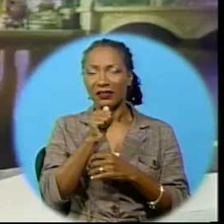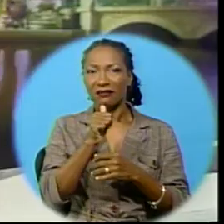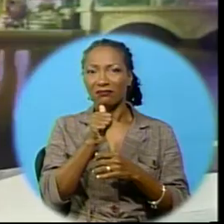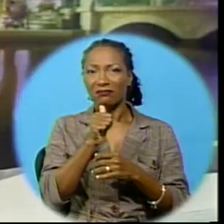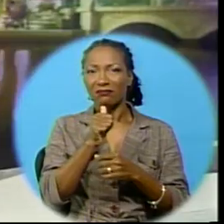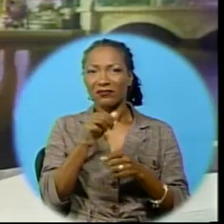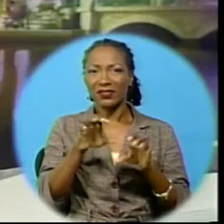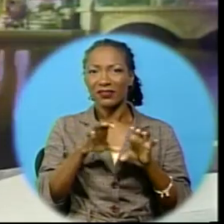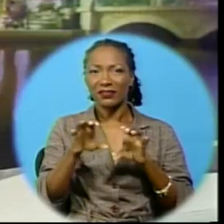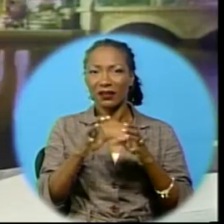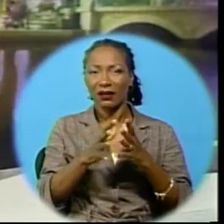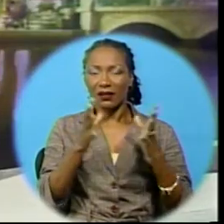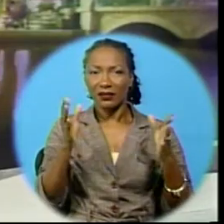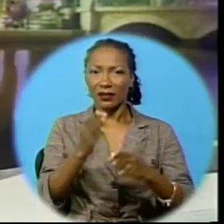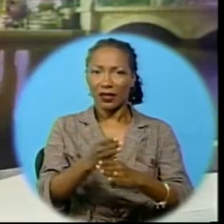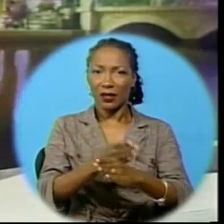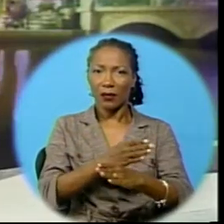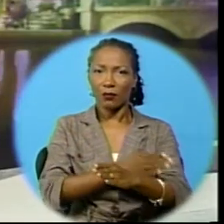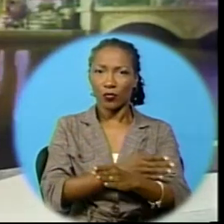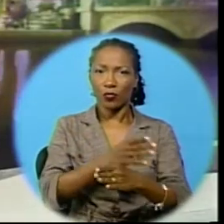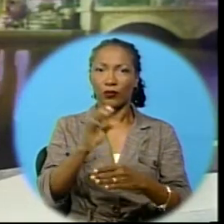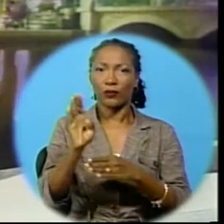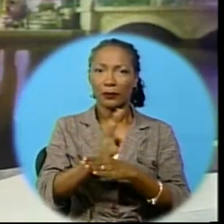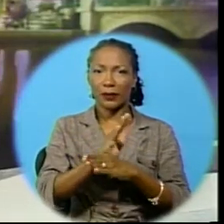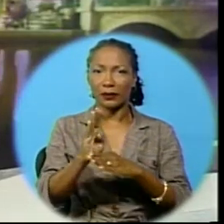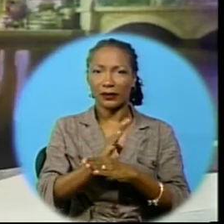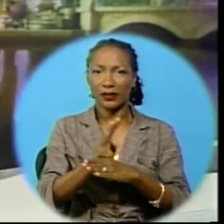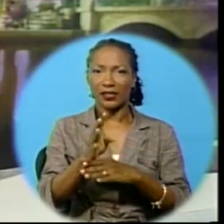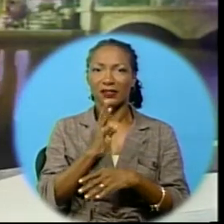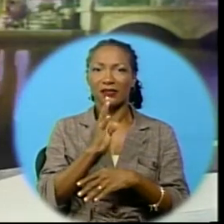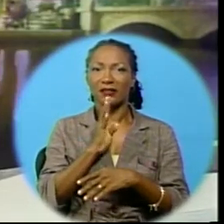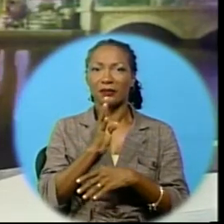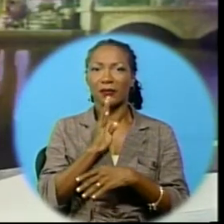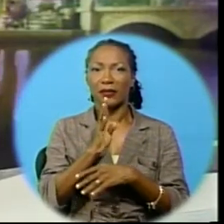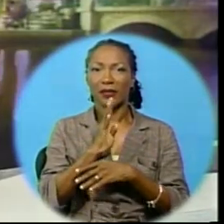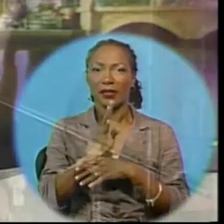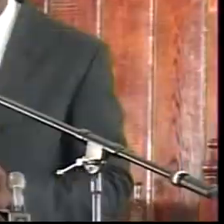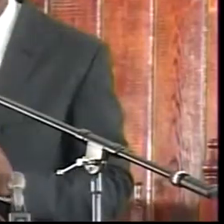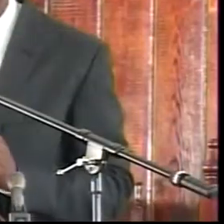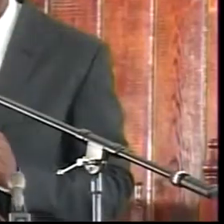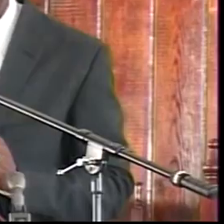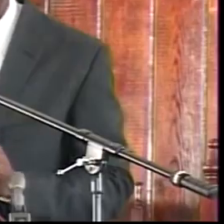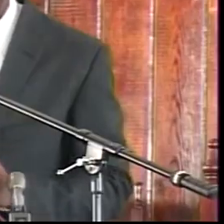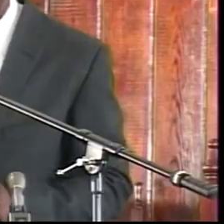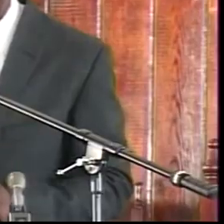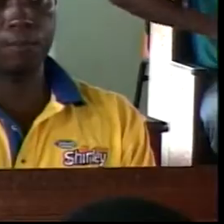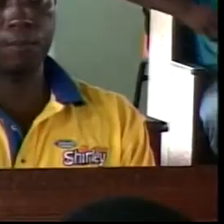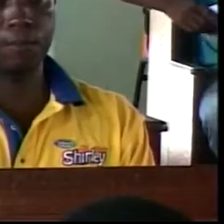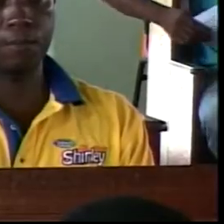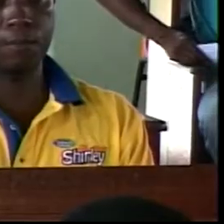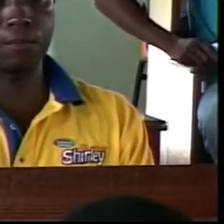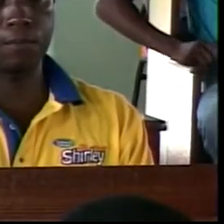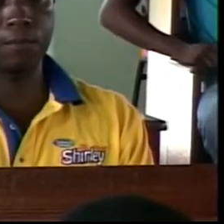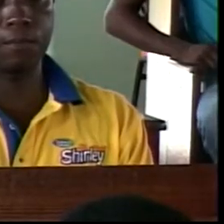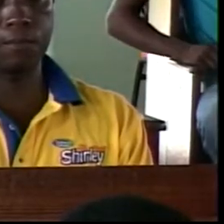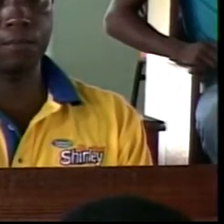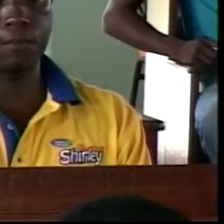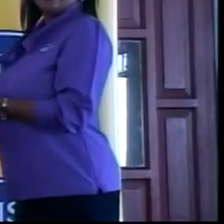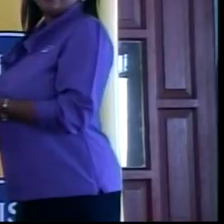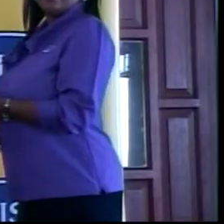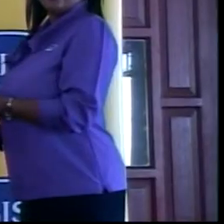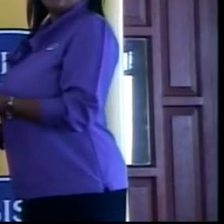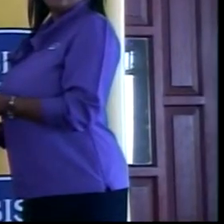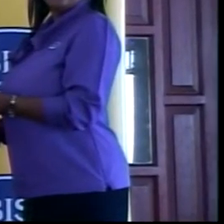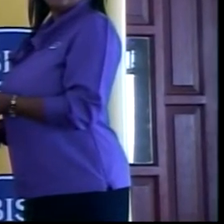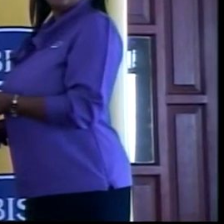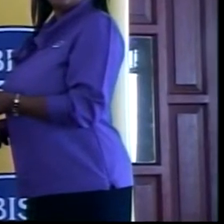the industry's potential. And he was speaking at the 105th anniversary church service where members of staff were awarded for 10,